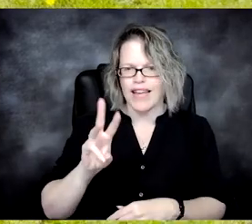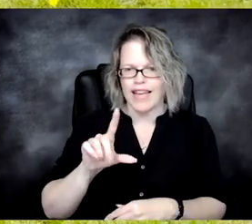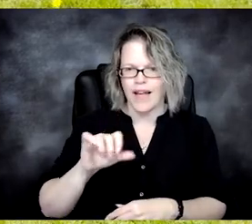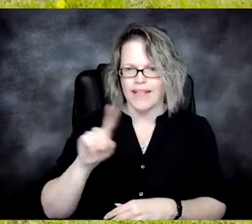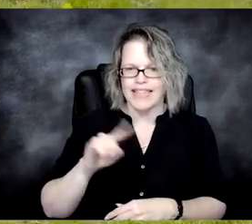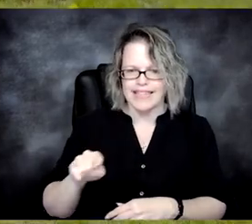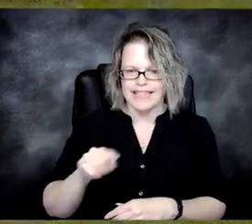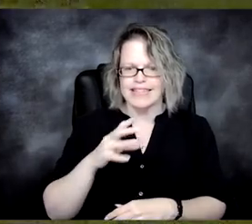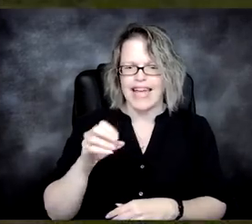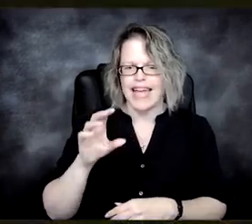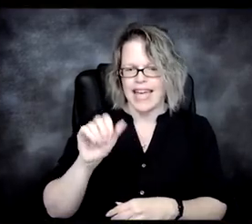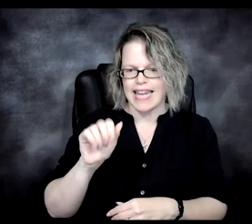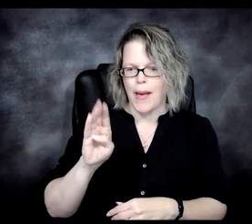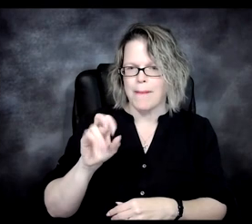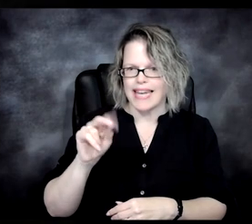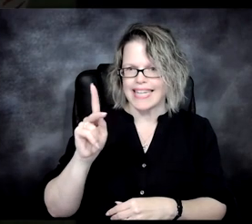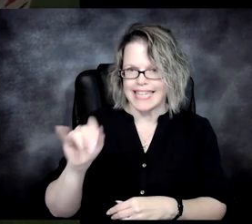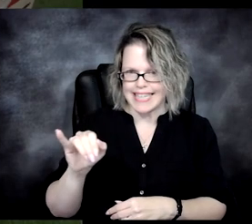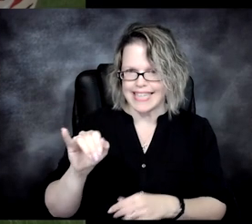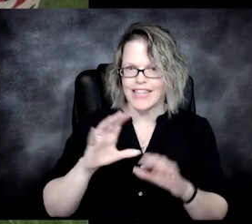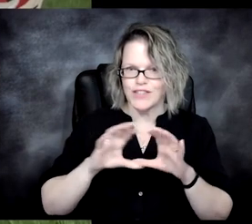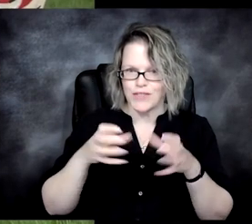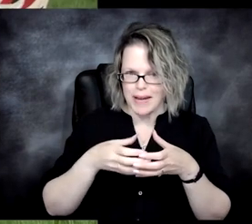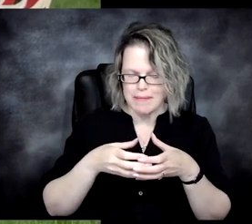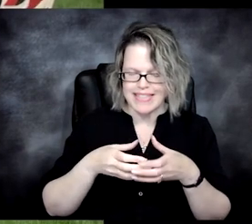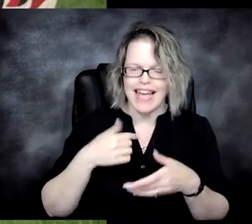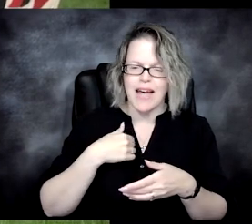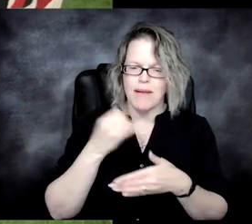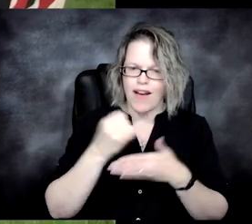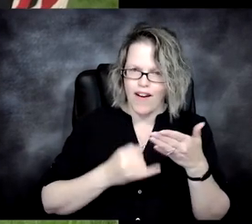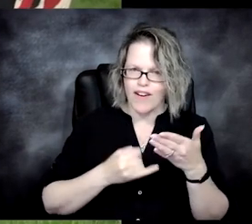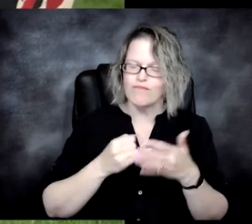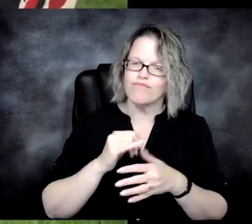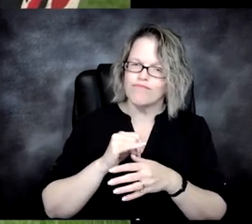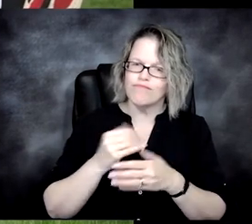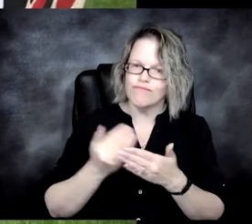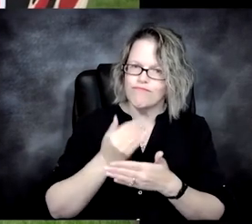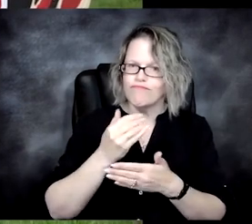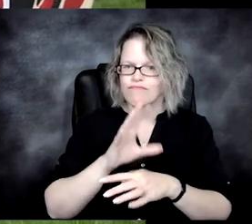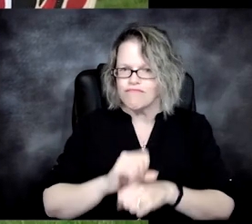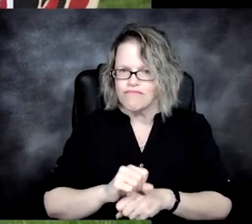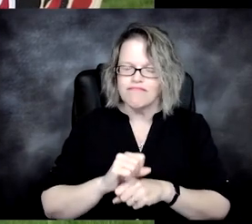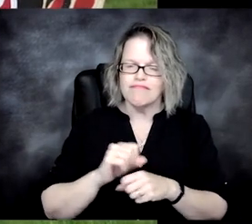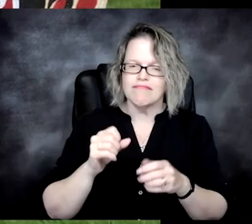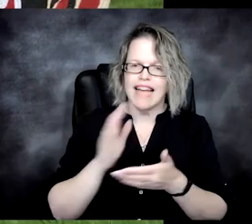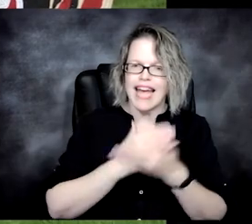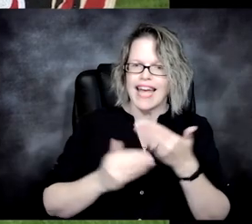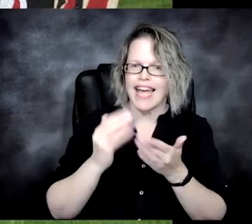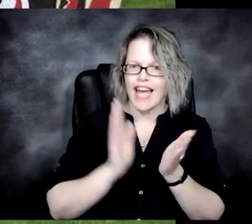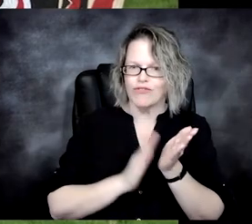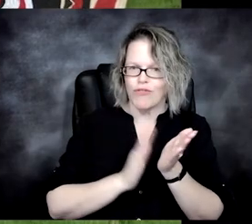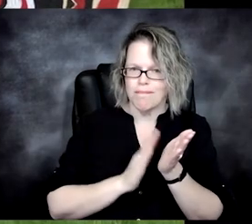from the Kalitz and Abenaki tribes. My art piece is a contemporary and traditional hand drum with a Raven Steals the Sun story painted